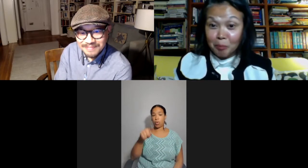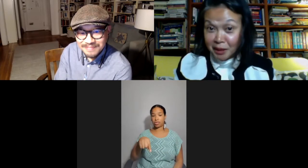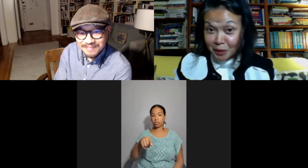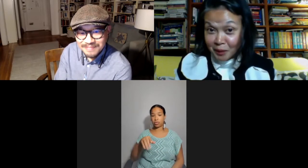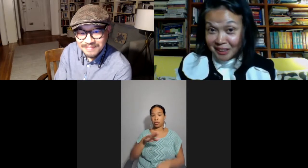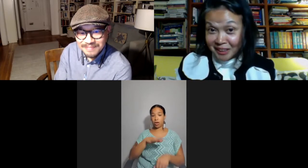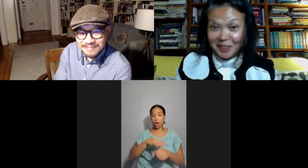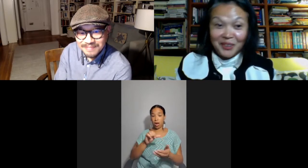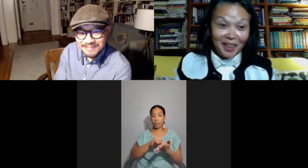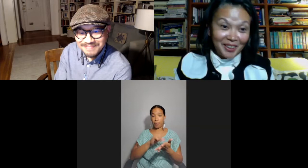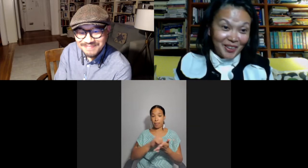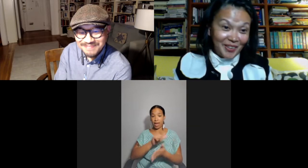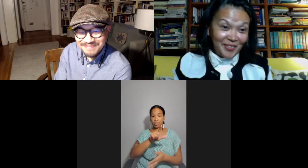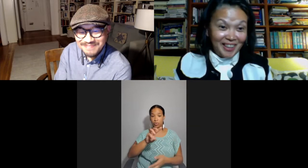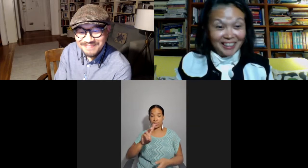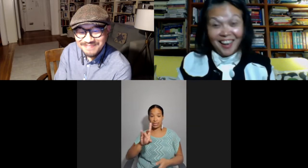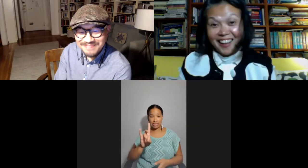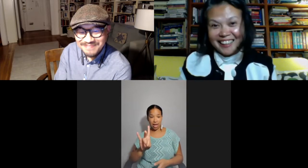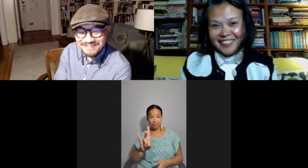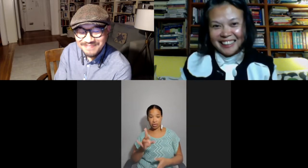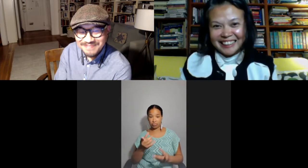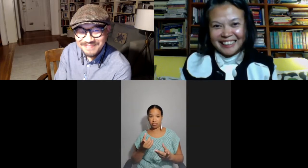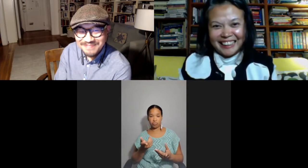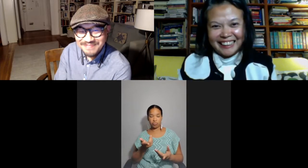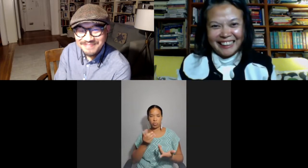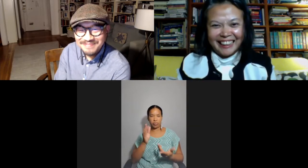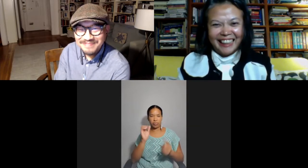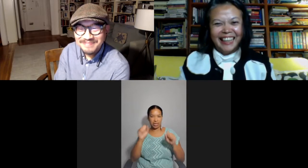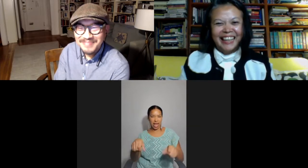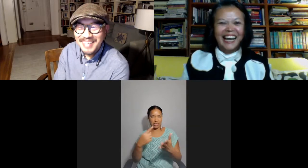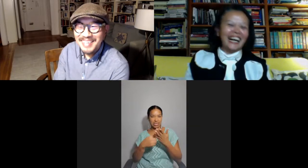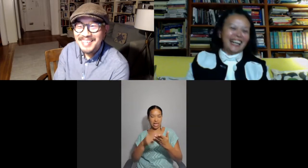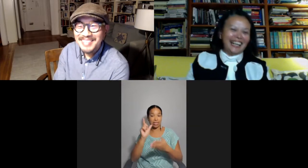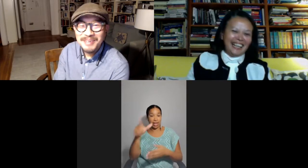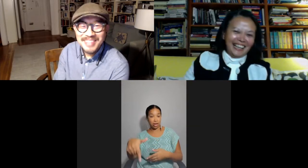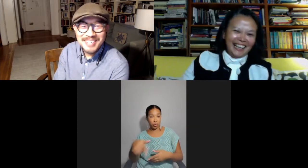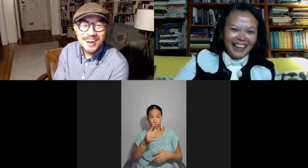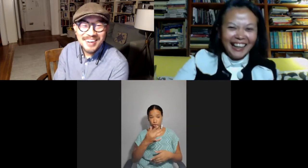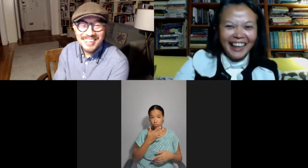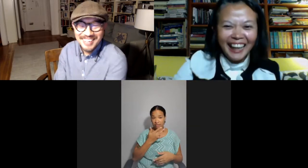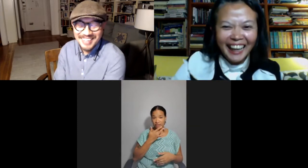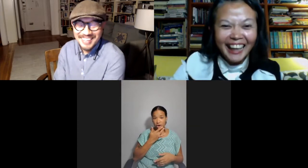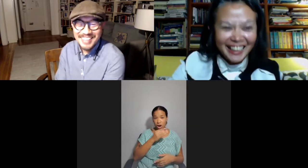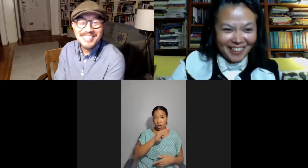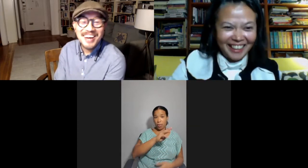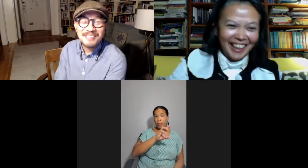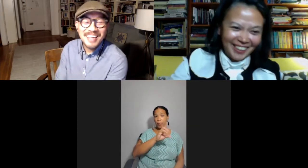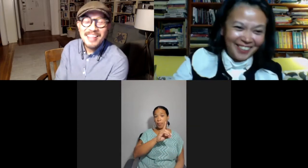with the Buddhist question, or do you want to go with the dog question? Go with the dog.